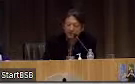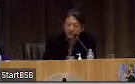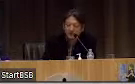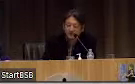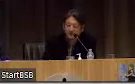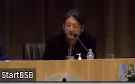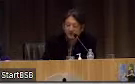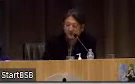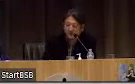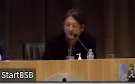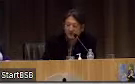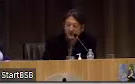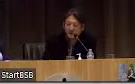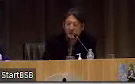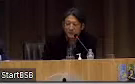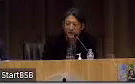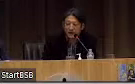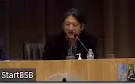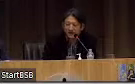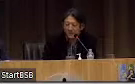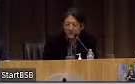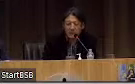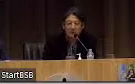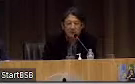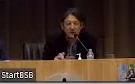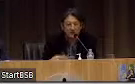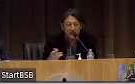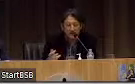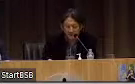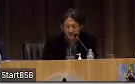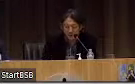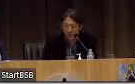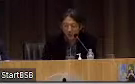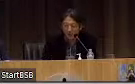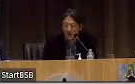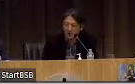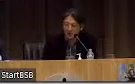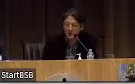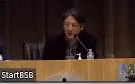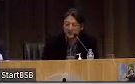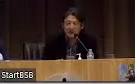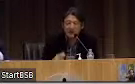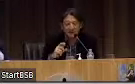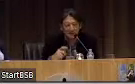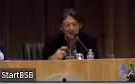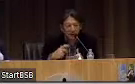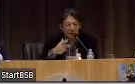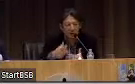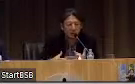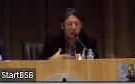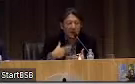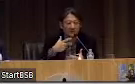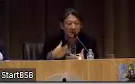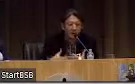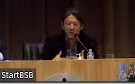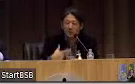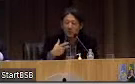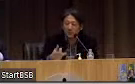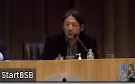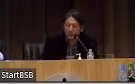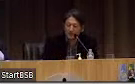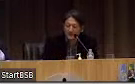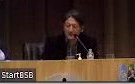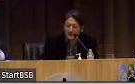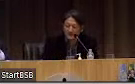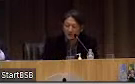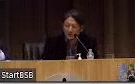that in June of 2020, we had something that the press called as a